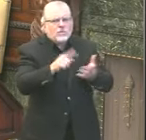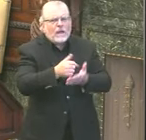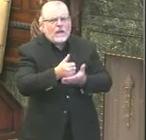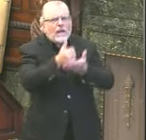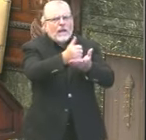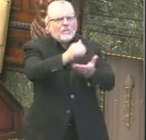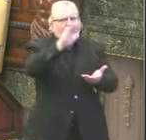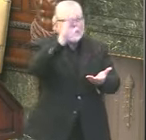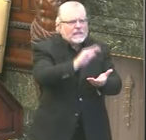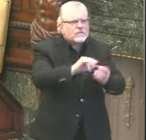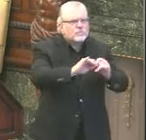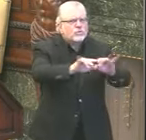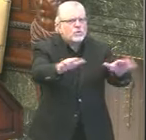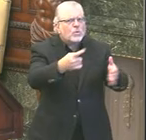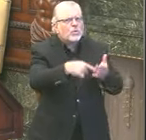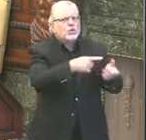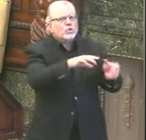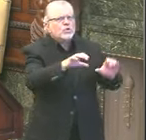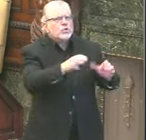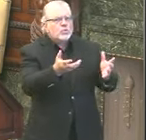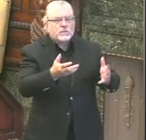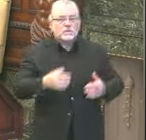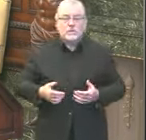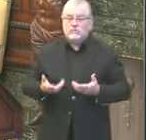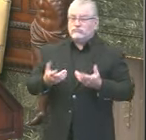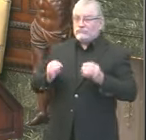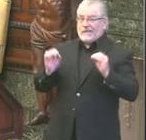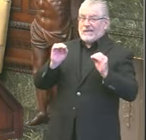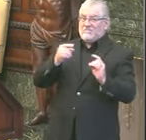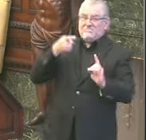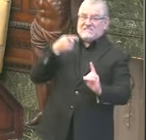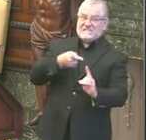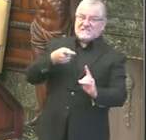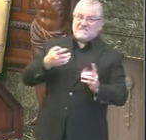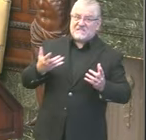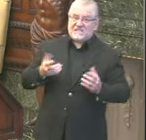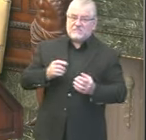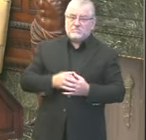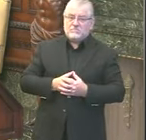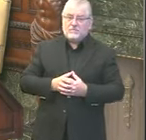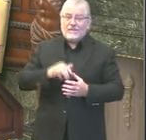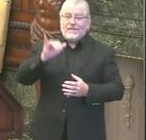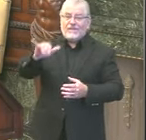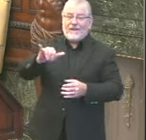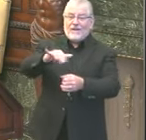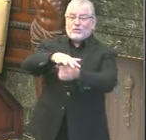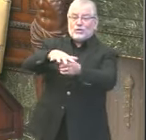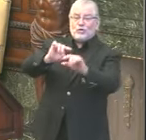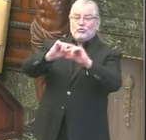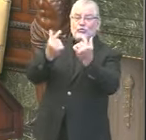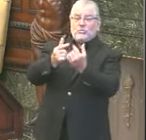There's nothing specific to that group. My understanding is that group has requested that city services not be provided on site.